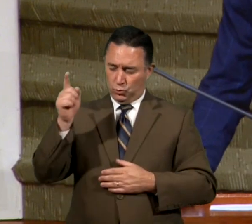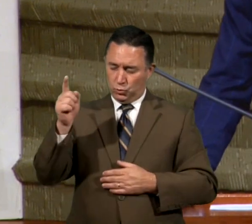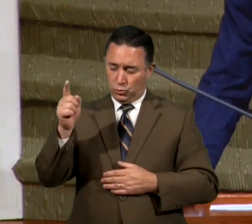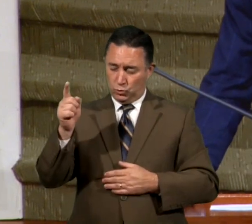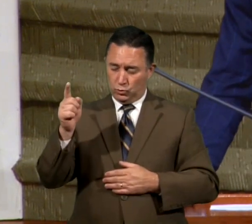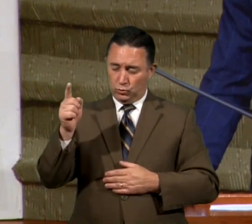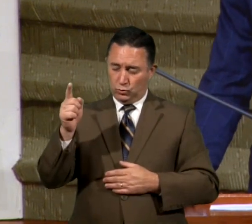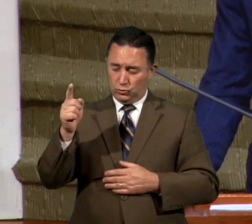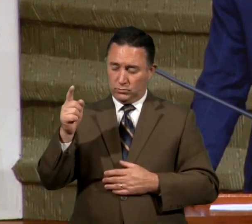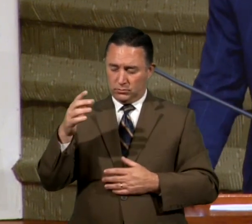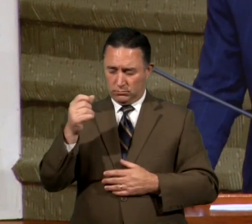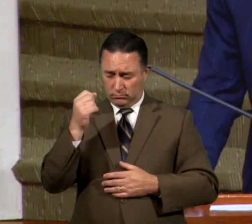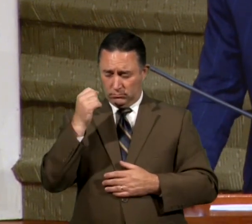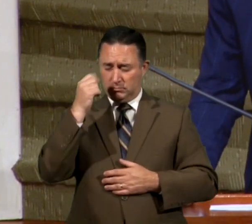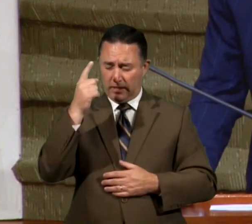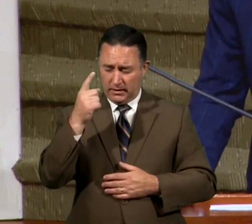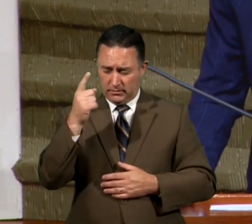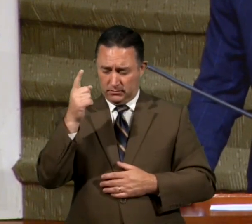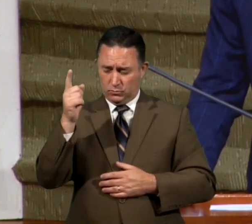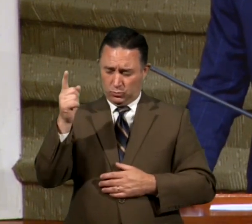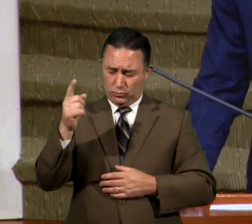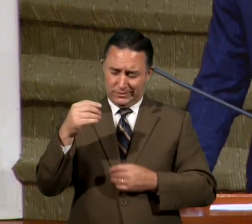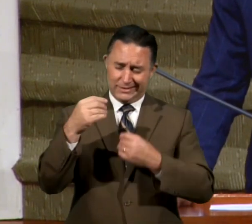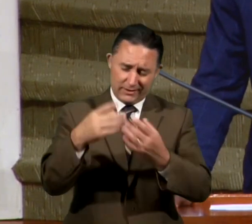will prayerfully give the understanding tonight.